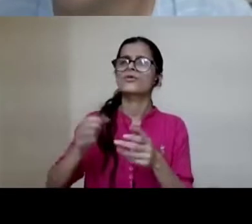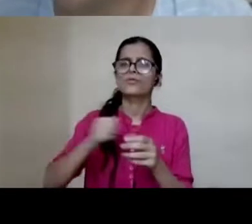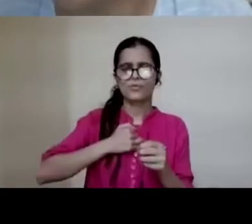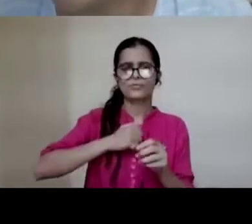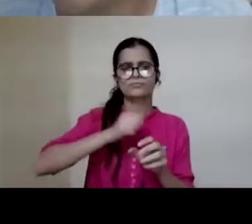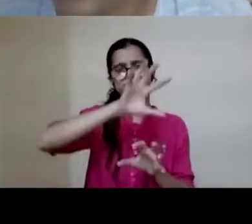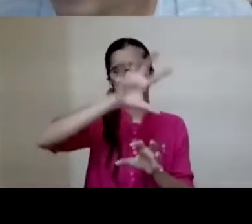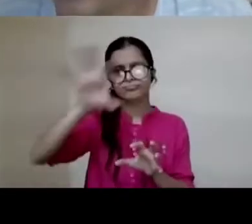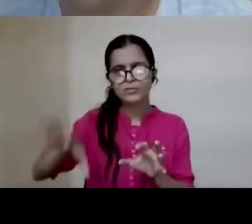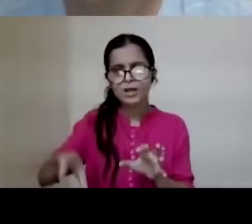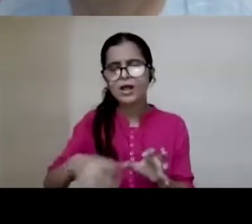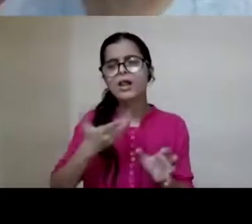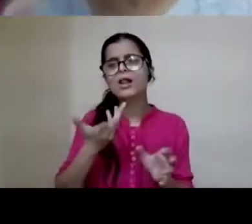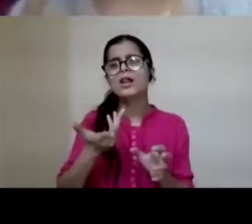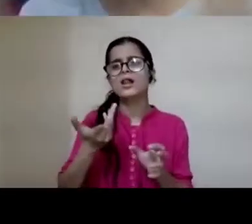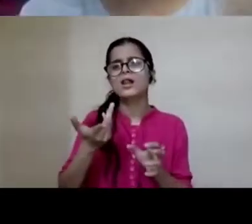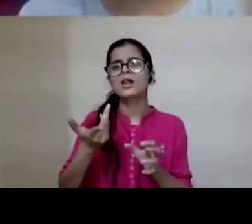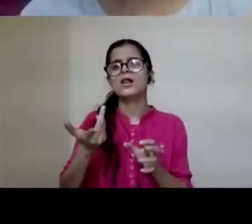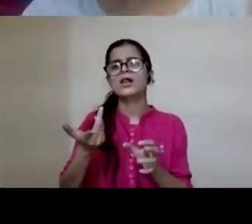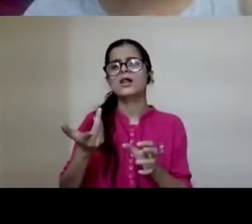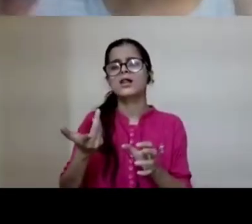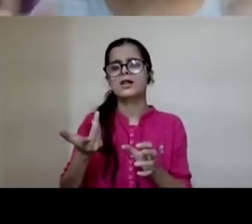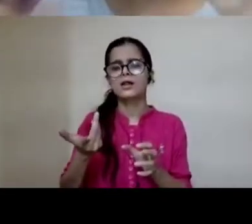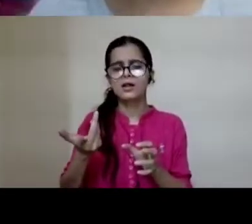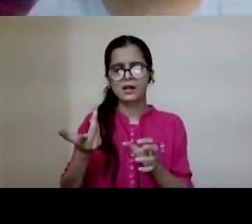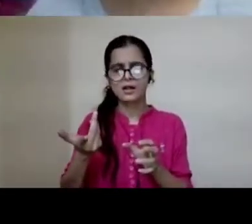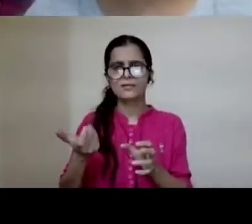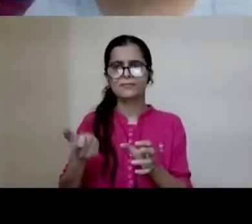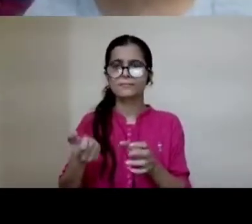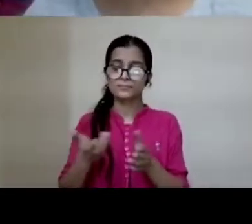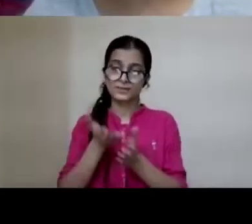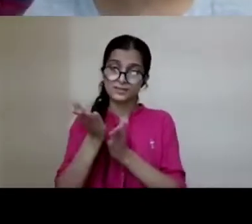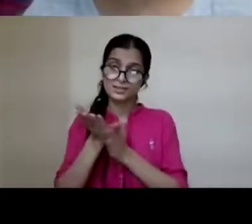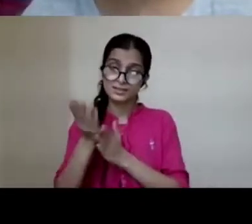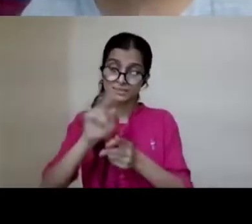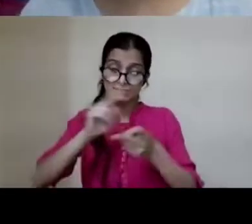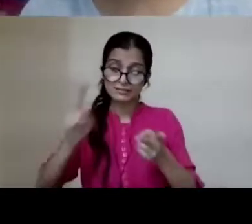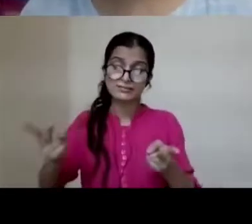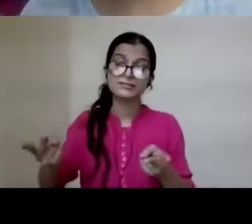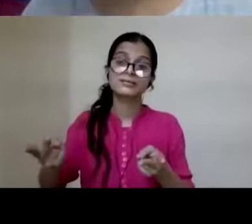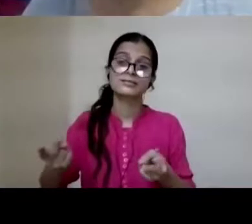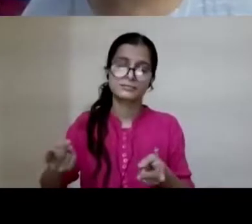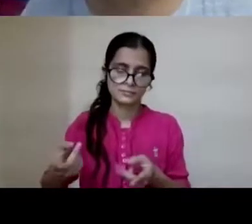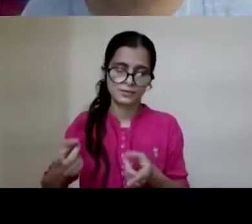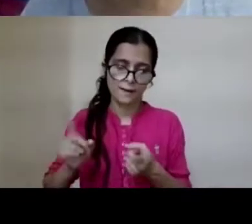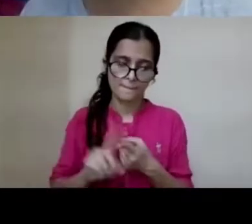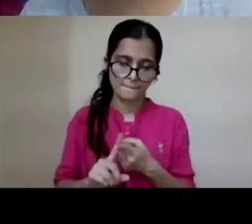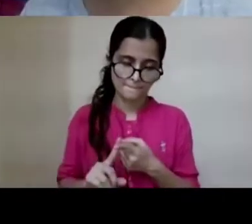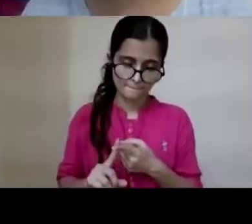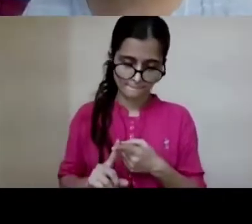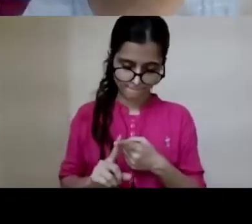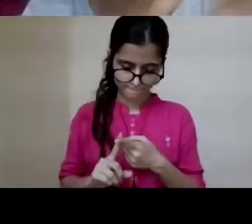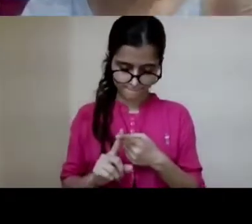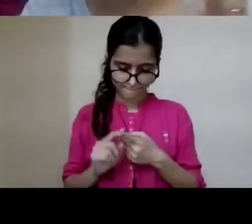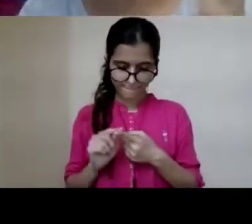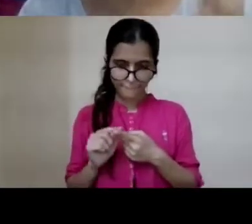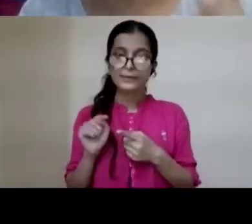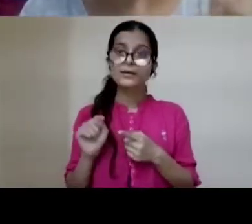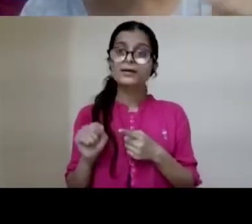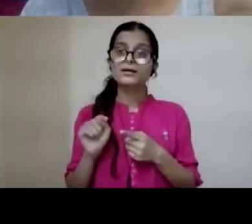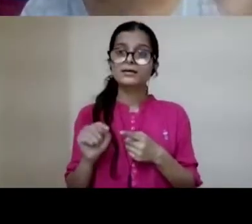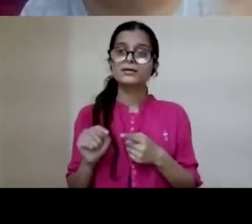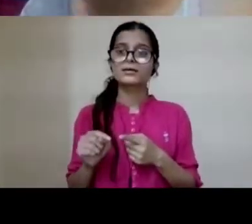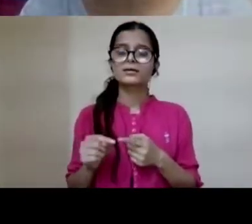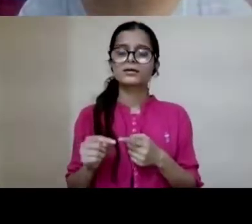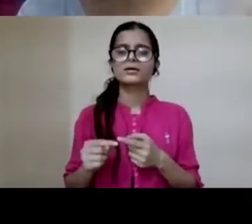has vanished, then too bad. You know, it's in those kinds of enterprises. And not just in relation to